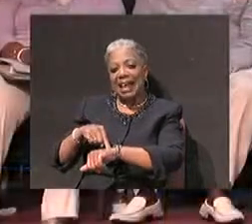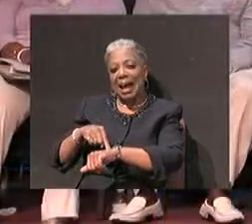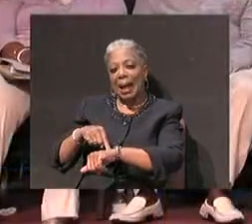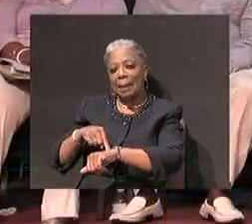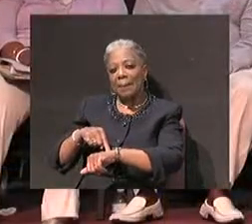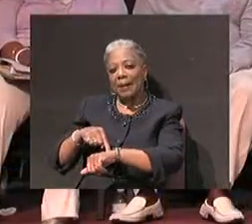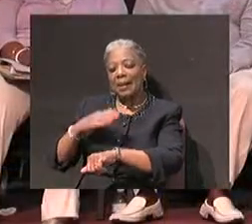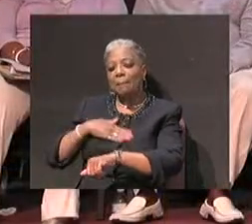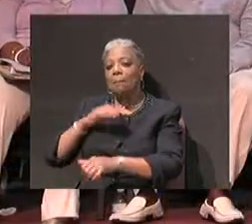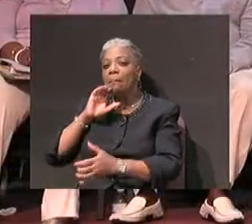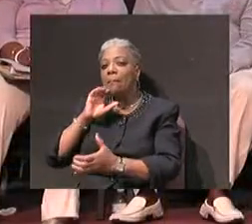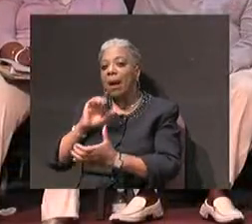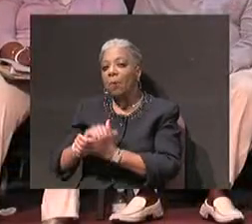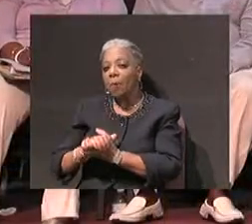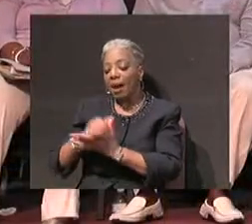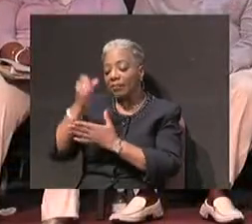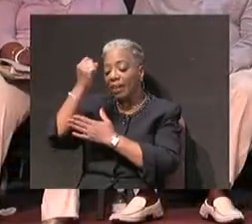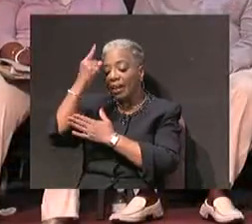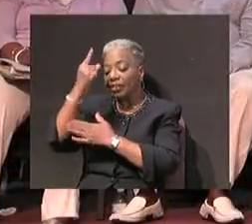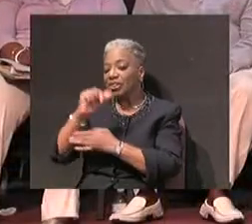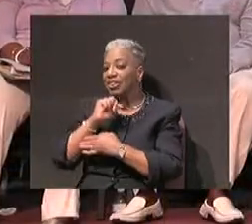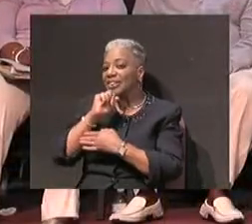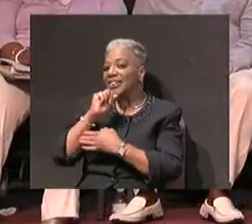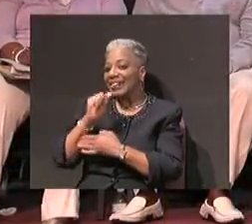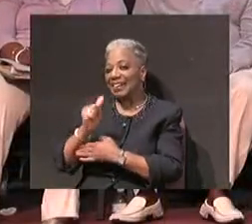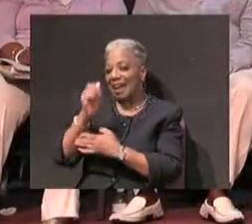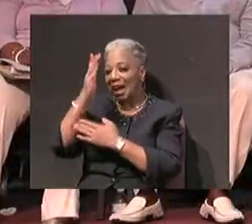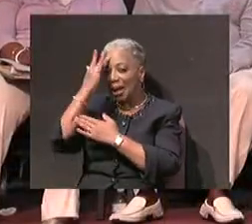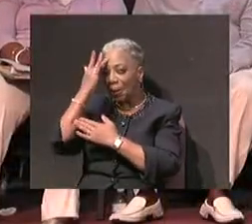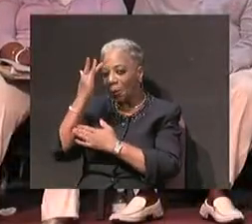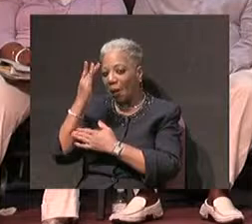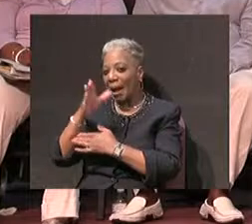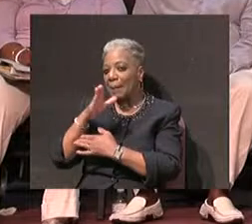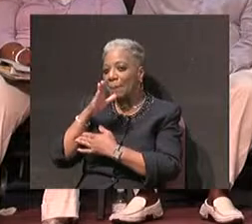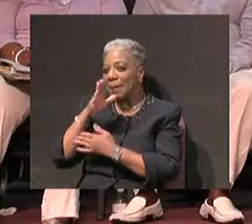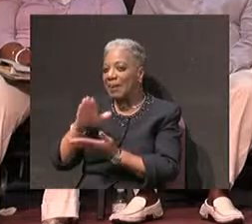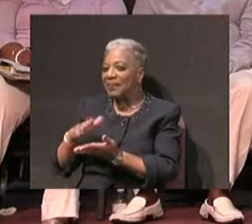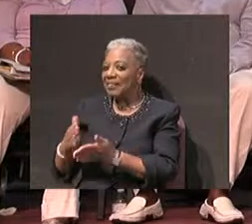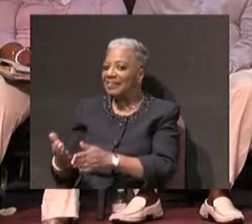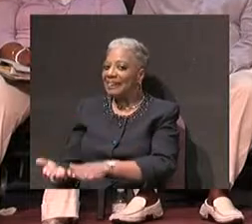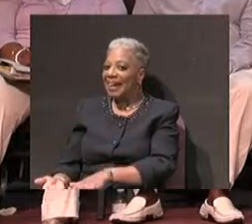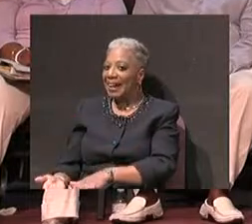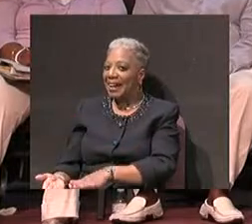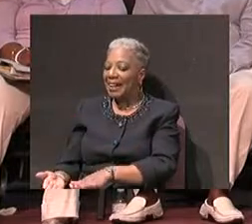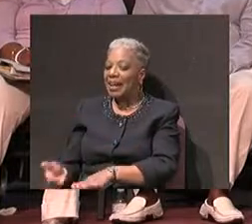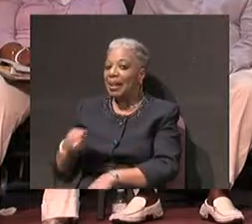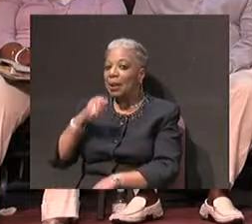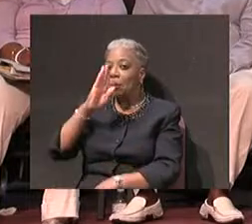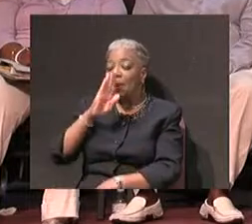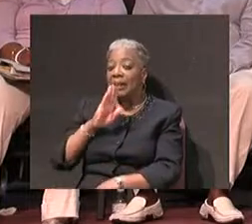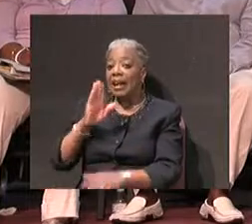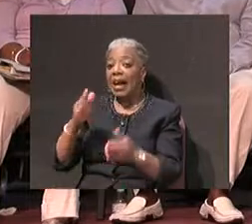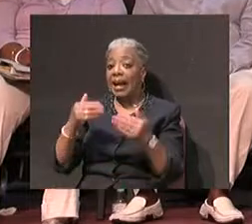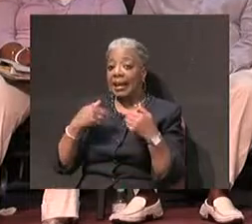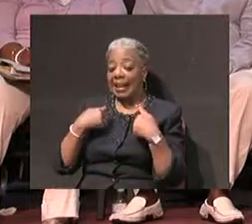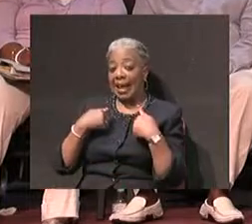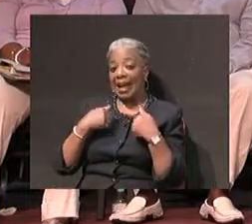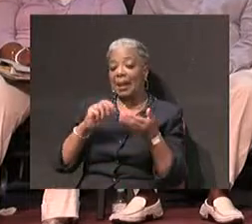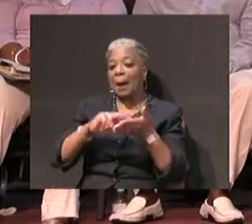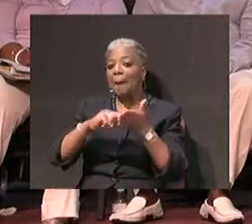why. But if she, her life, God had a bigger purpose. Her mother's in heaven. God has a bigger